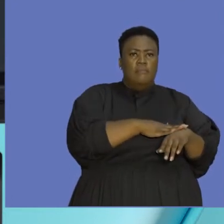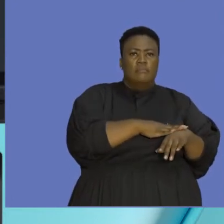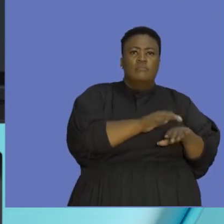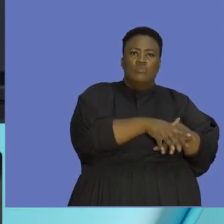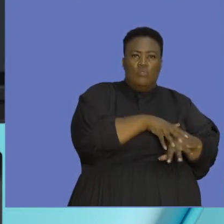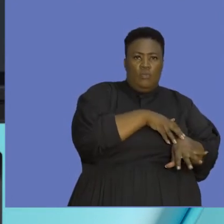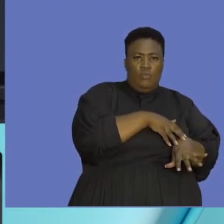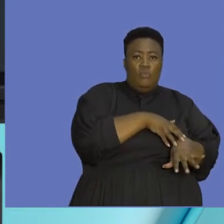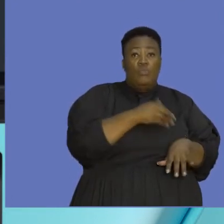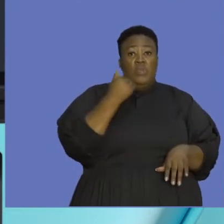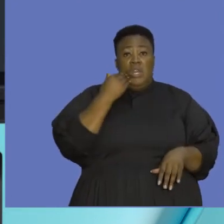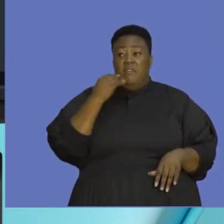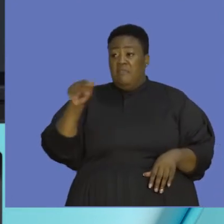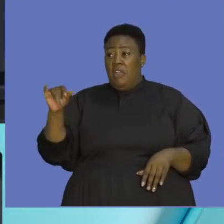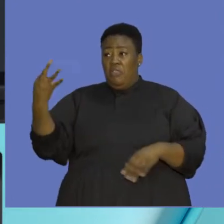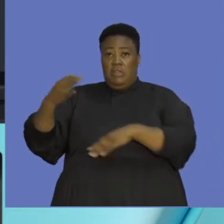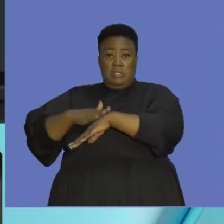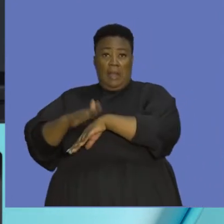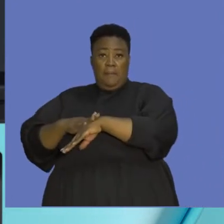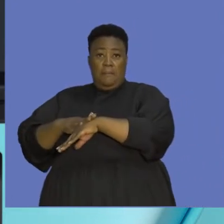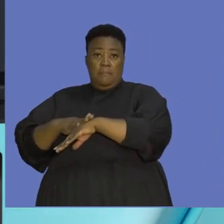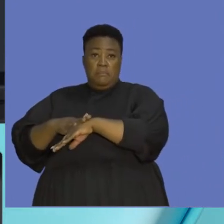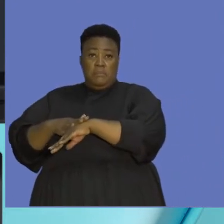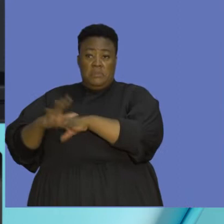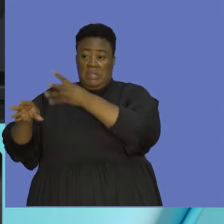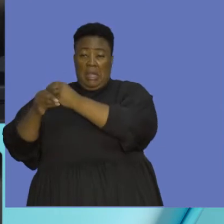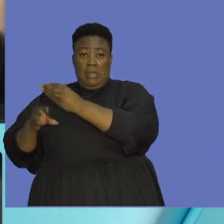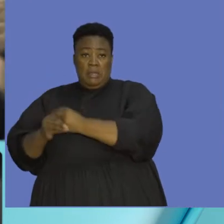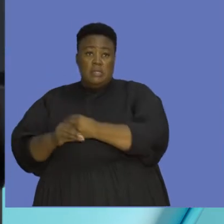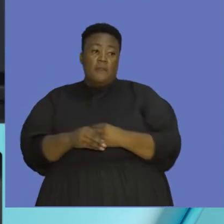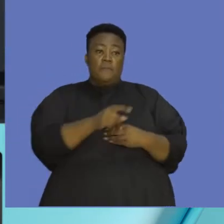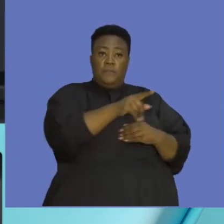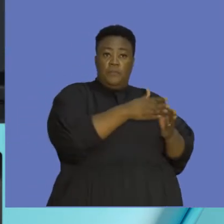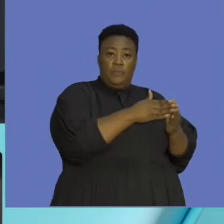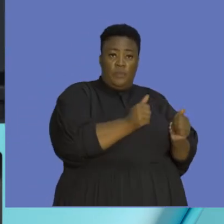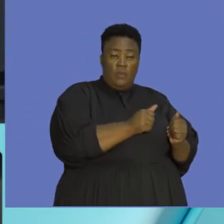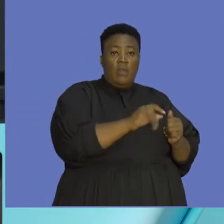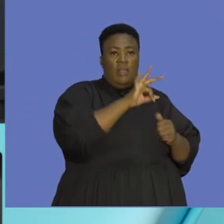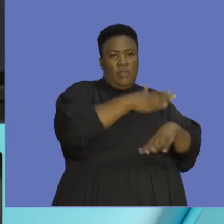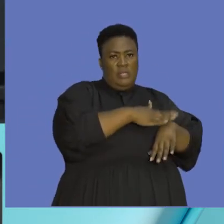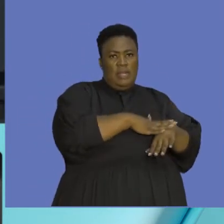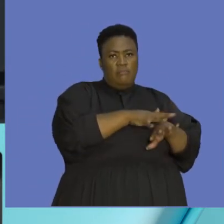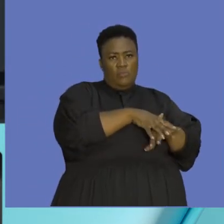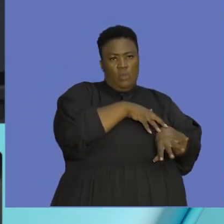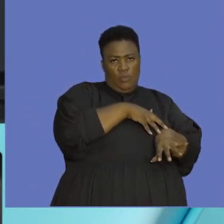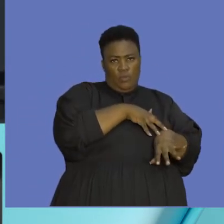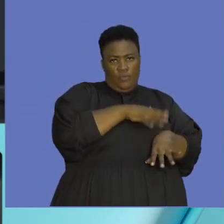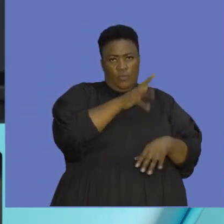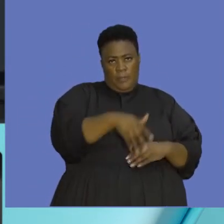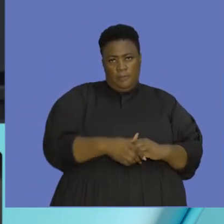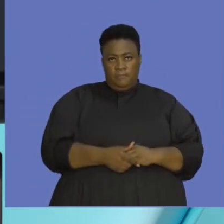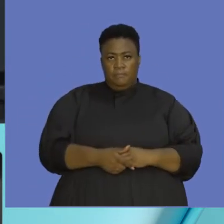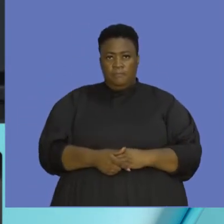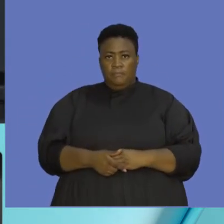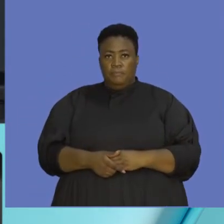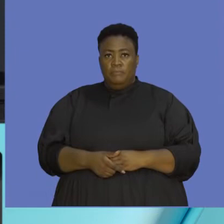times smaller. If I make the mass 3 times bigger, the acceleration will be 3